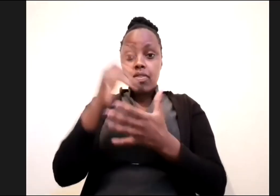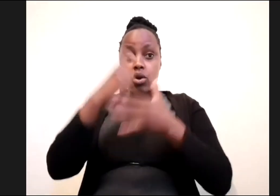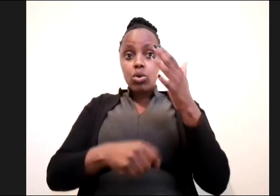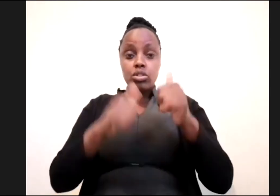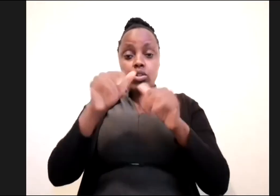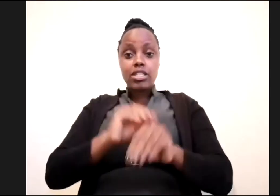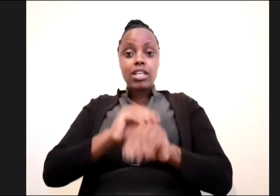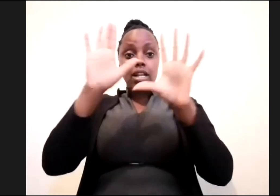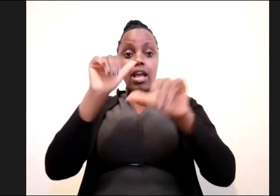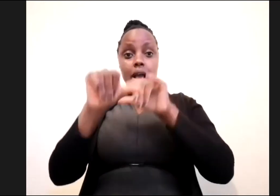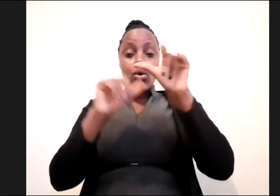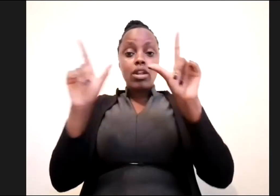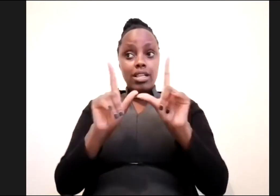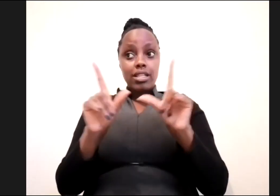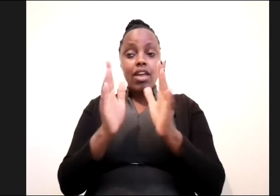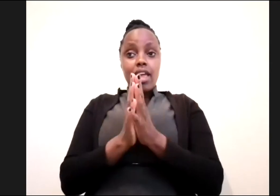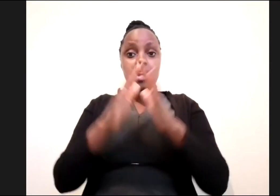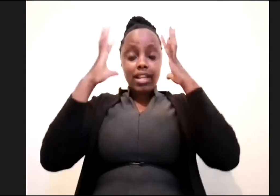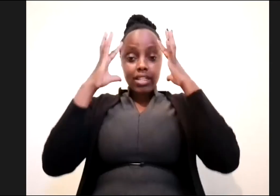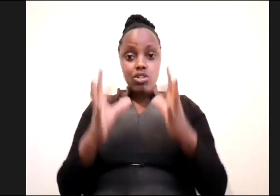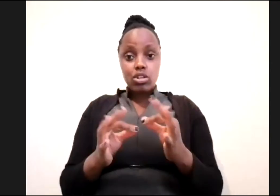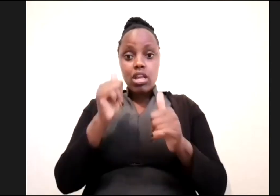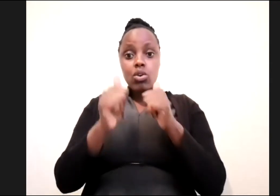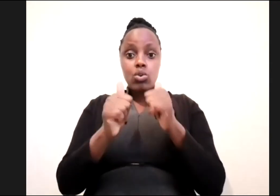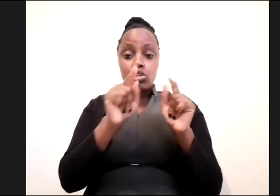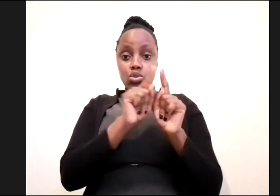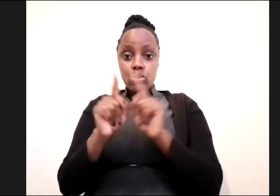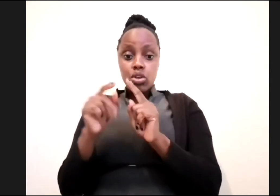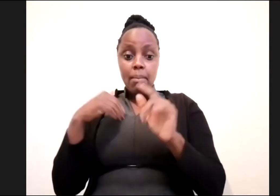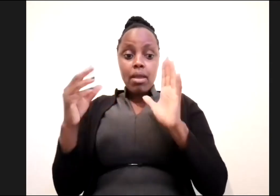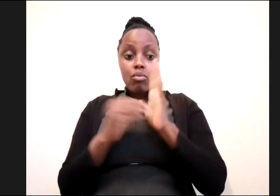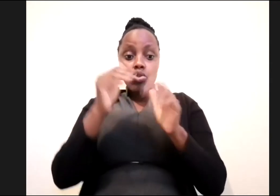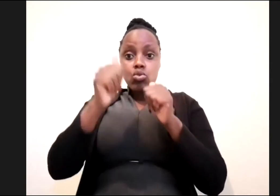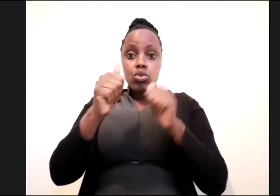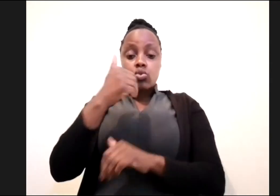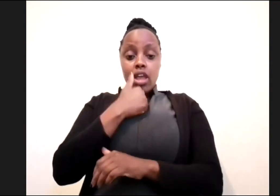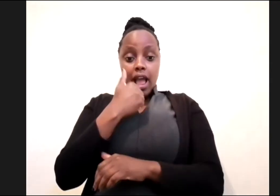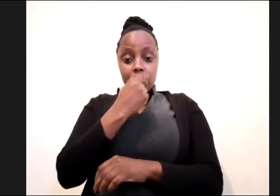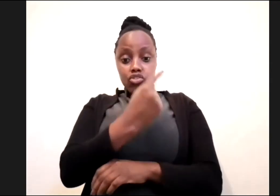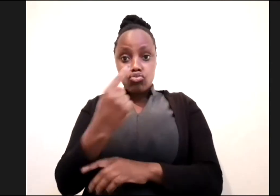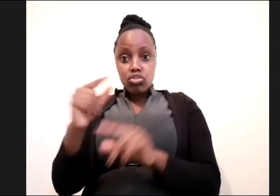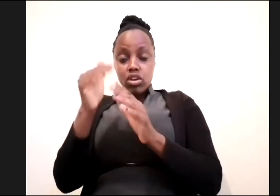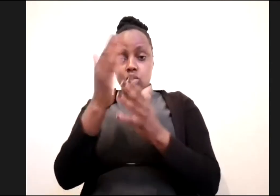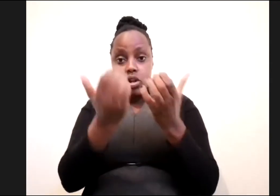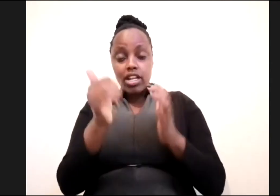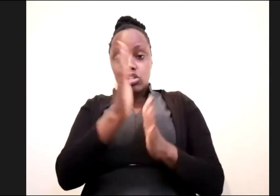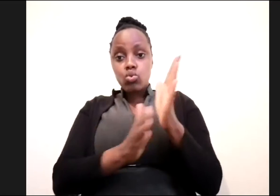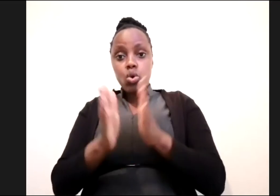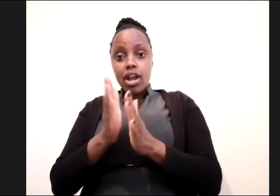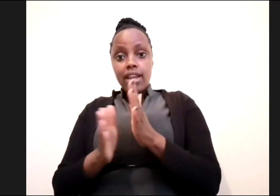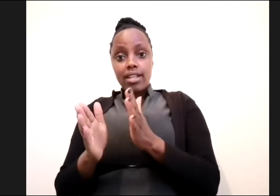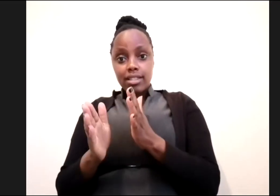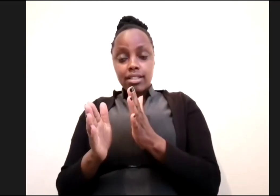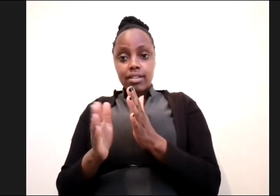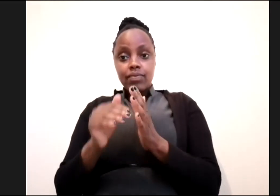of certification, decision making, each group will have to organize himself.